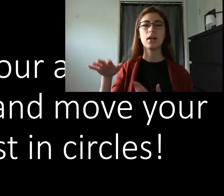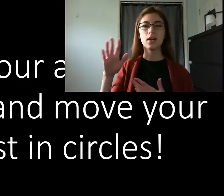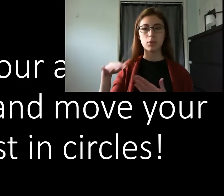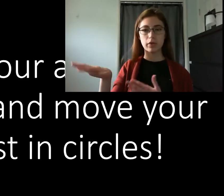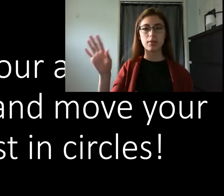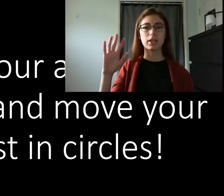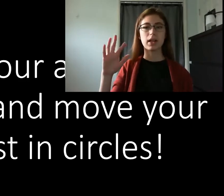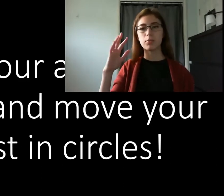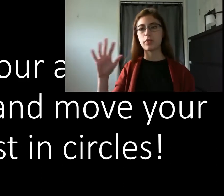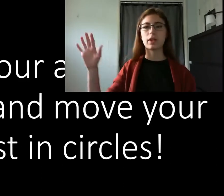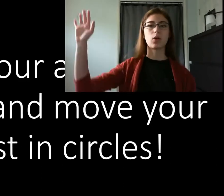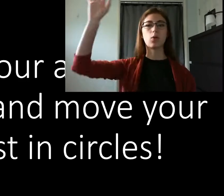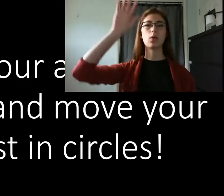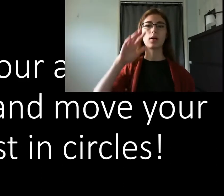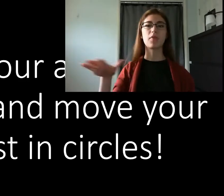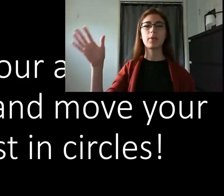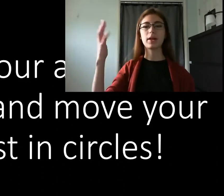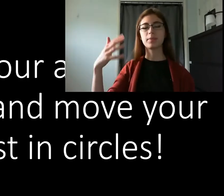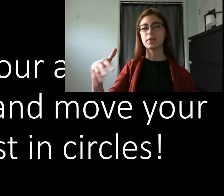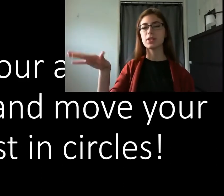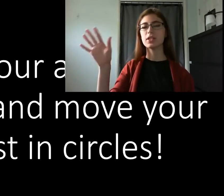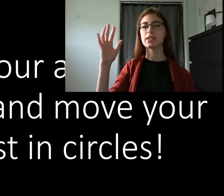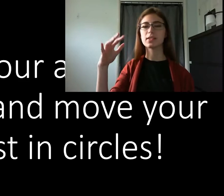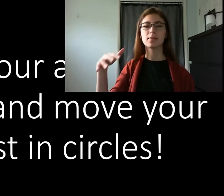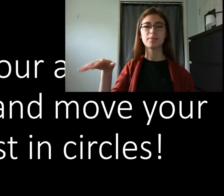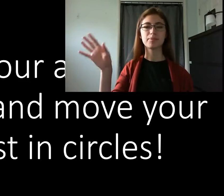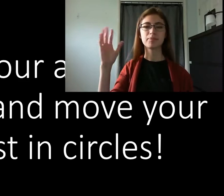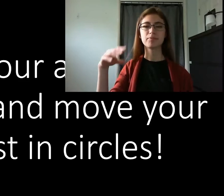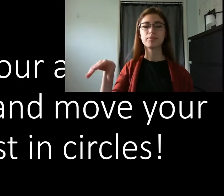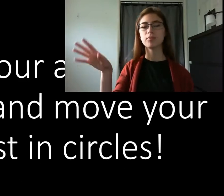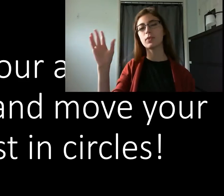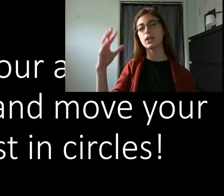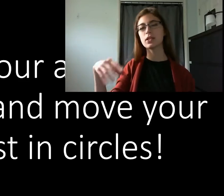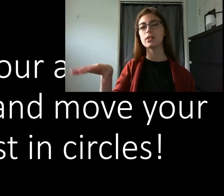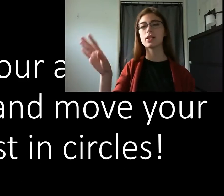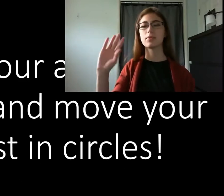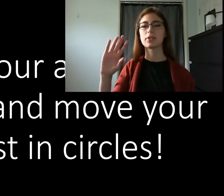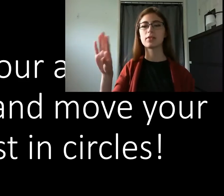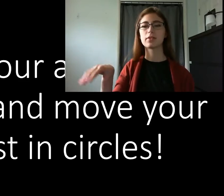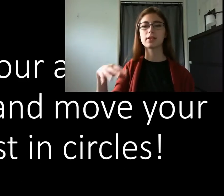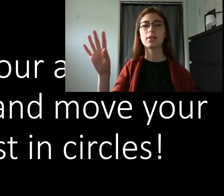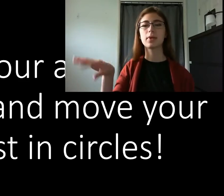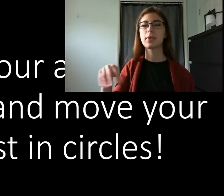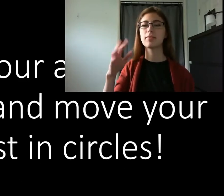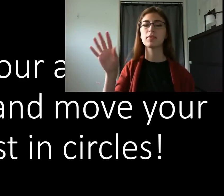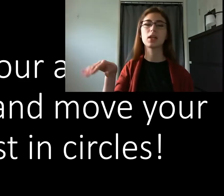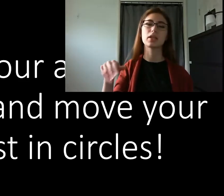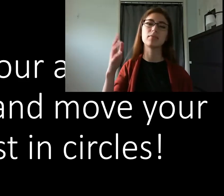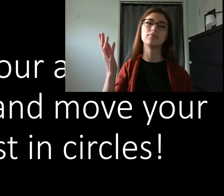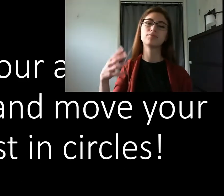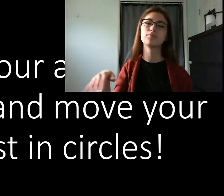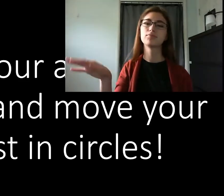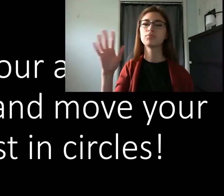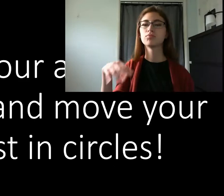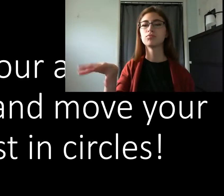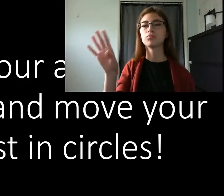practice moving but not moving your whole arm everywhere. So just your wrist. Just a couple circles. You can go one way, then the other.